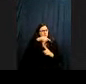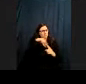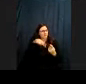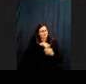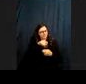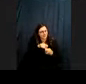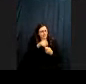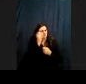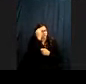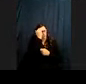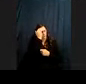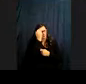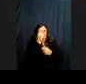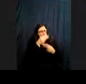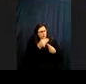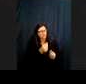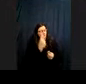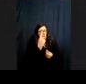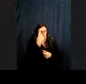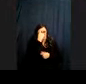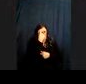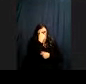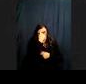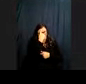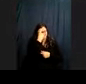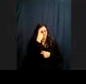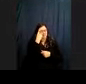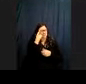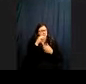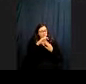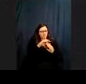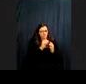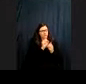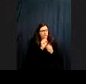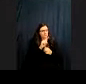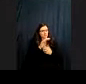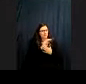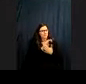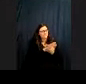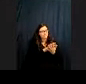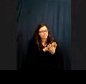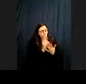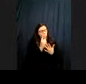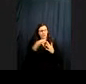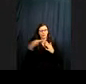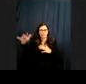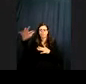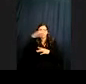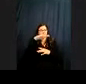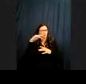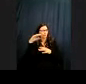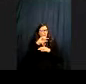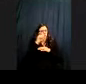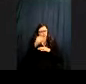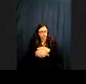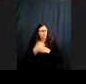consciousness, one mind flirting with the sublime, one atmosphere tinged with hail